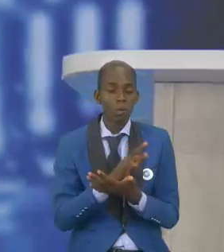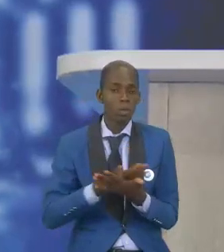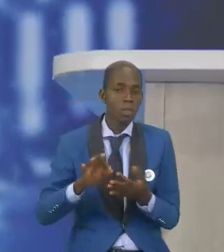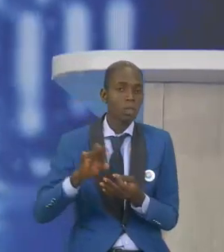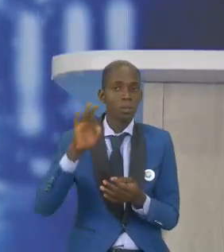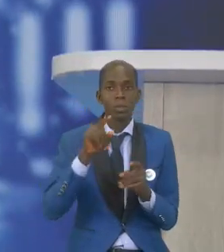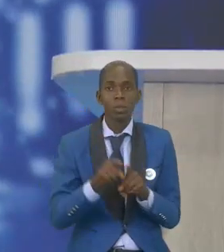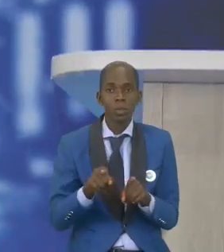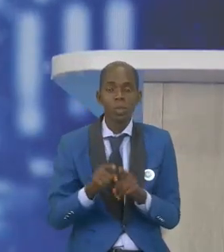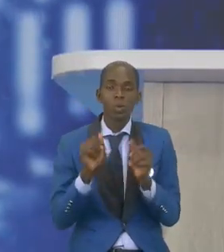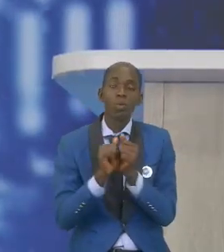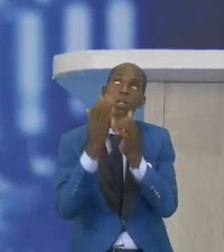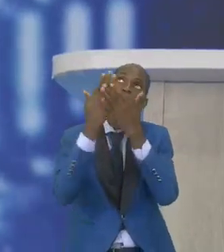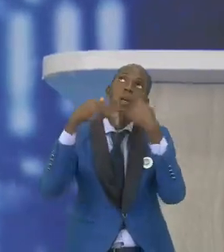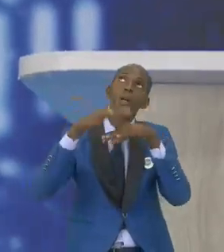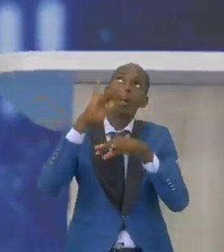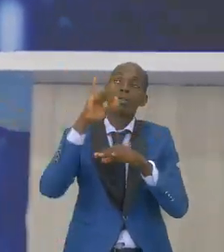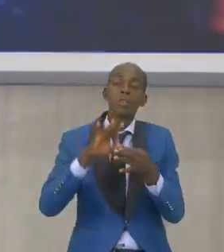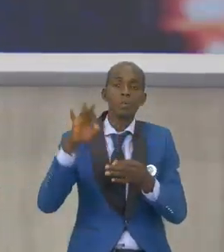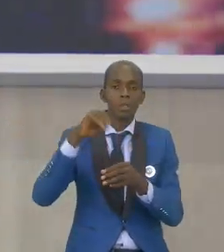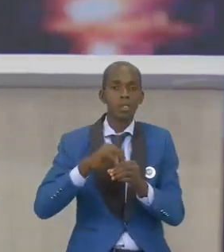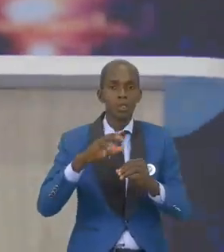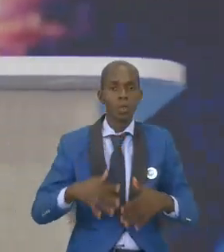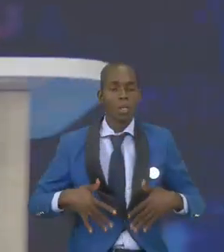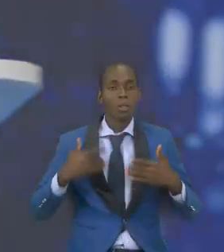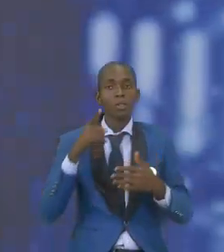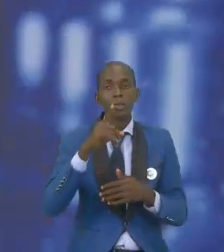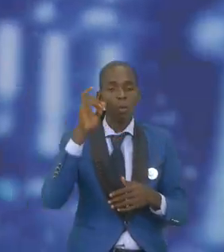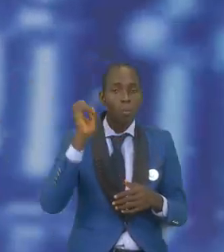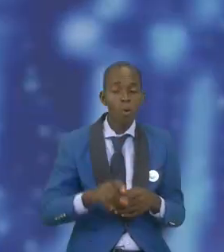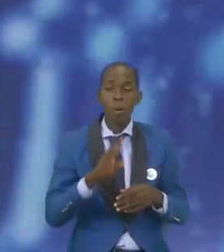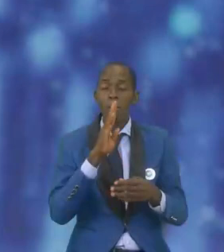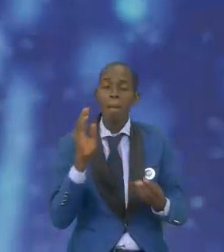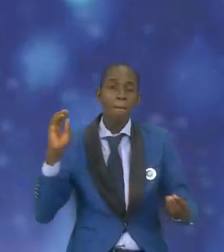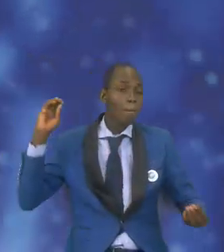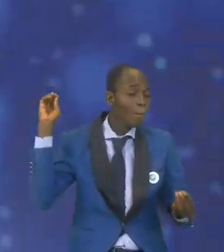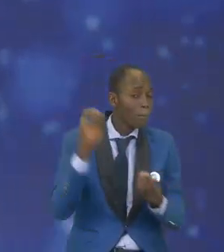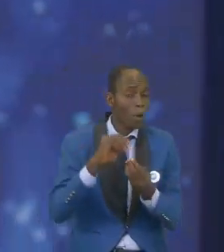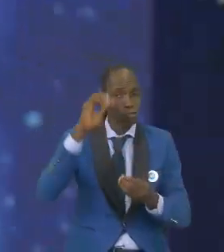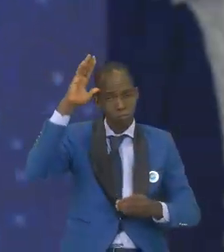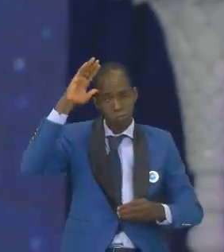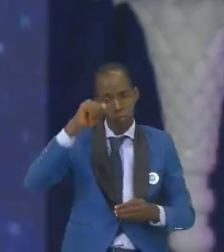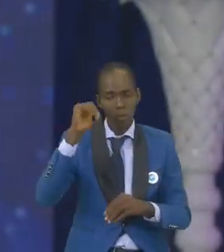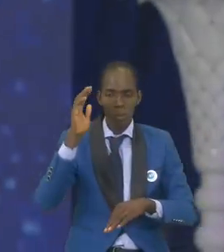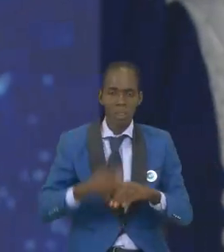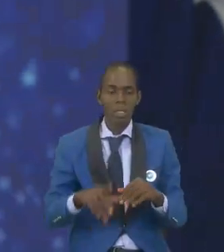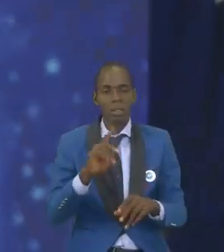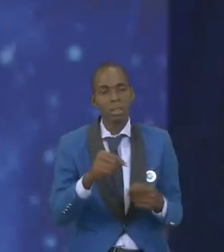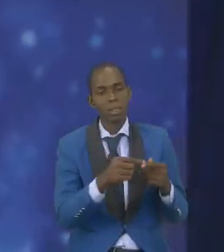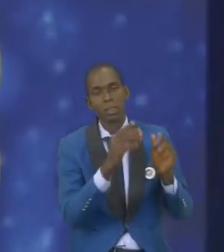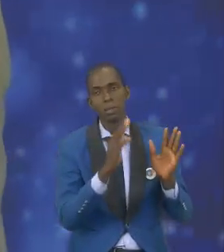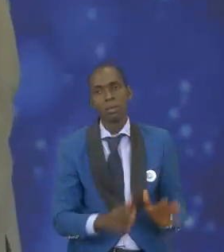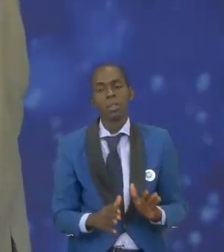and with the heavenly spirit in your life, you must be more stubborn than they are. Are the